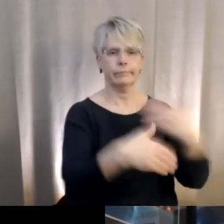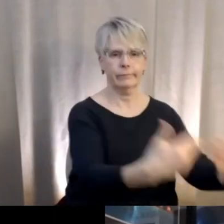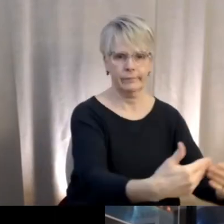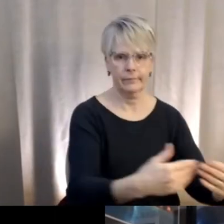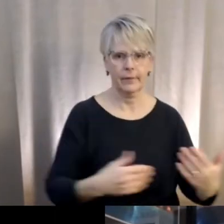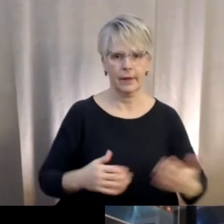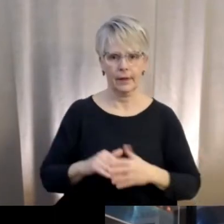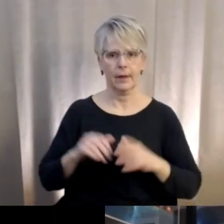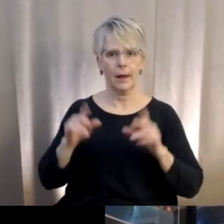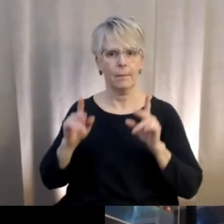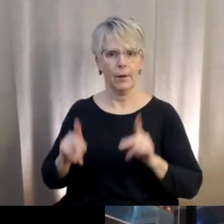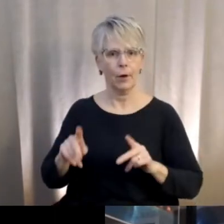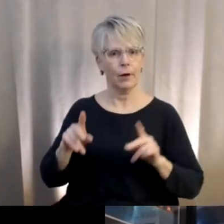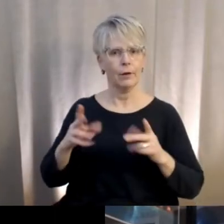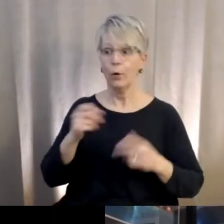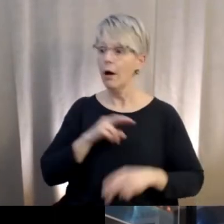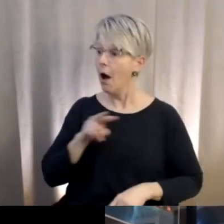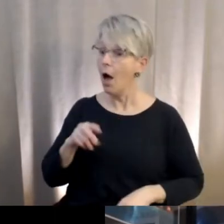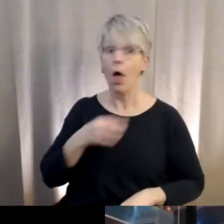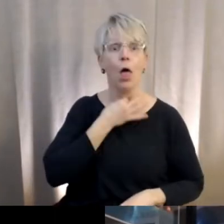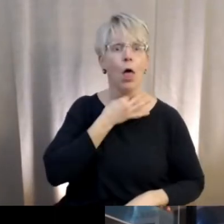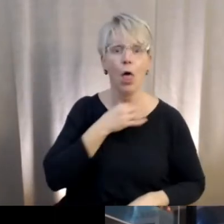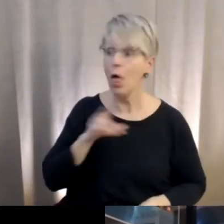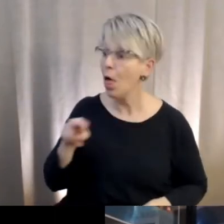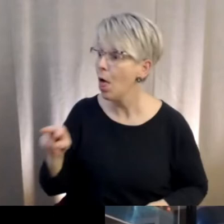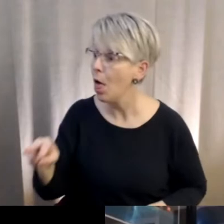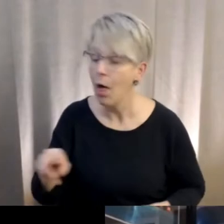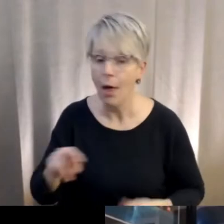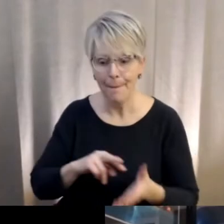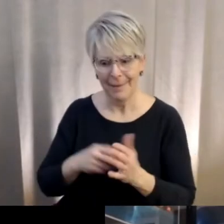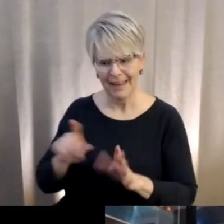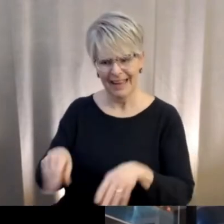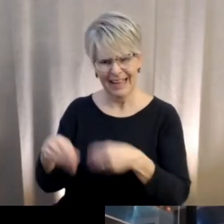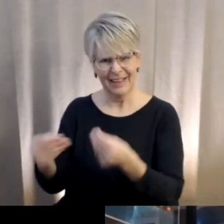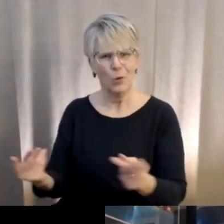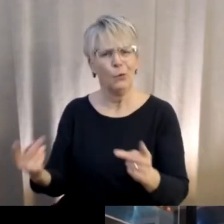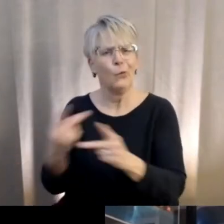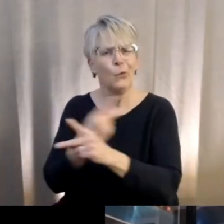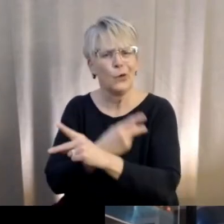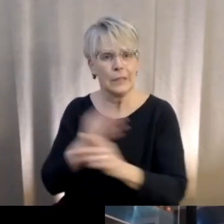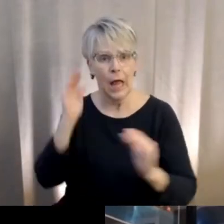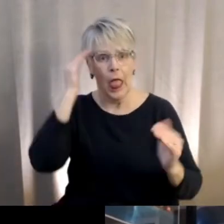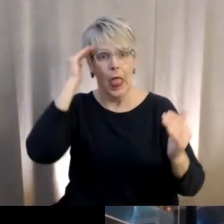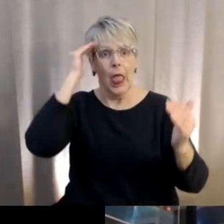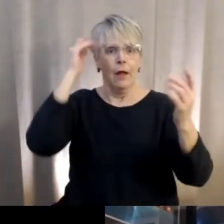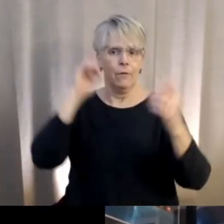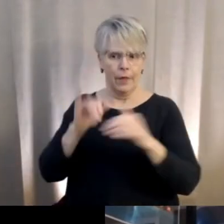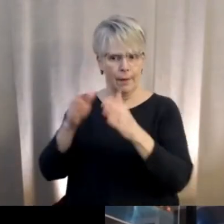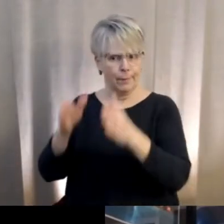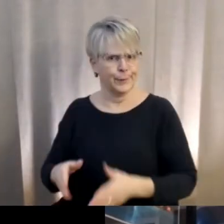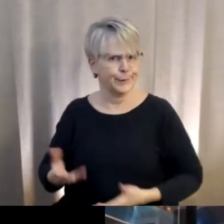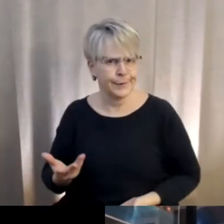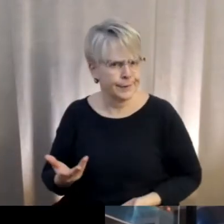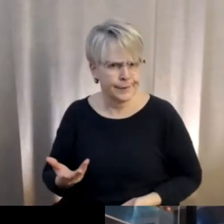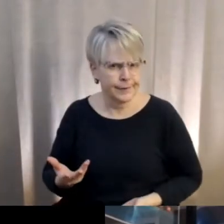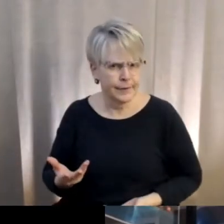is going to, like a spectator, is going to add another layer to what is already going on. So that